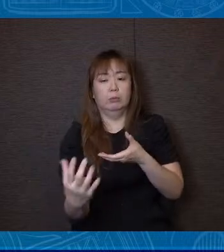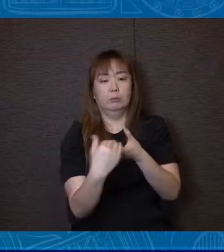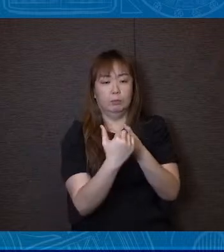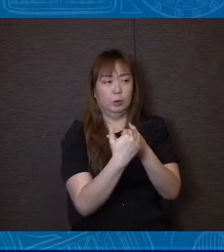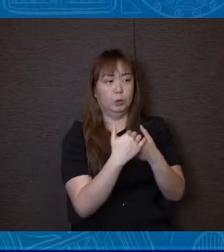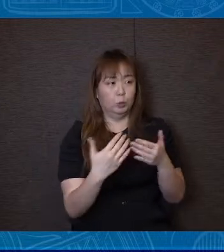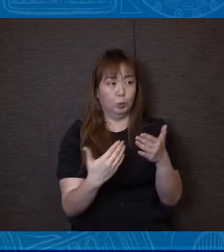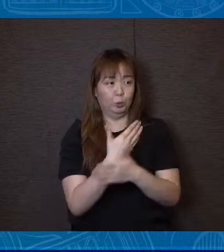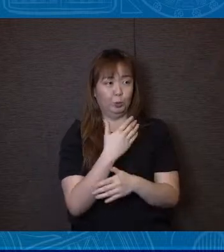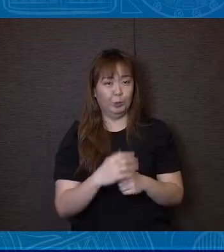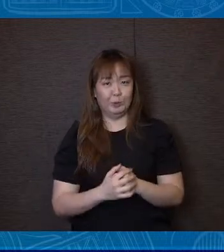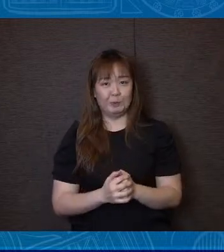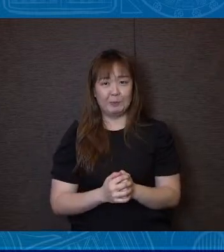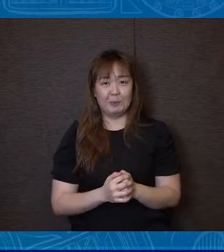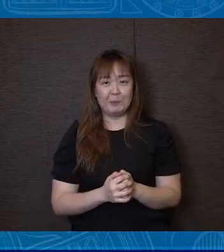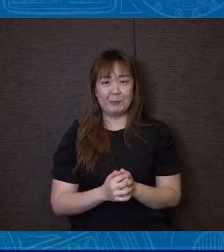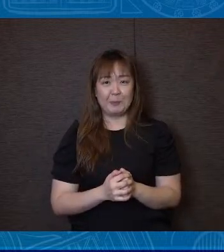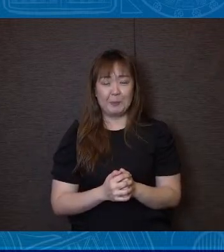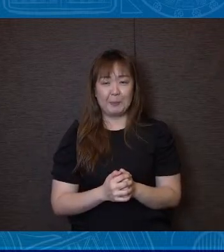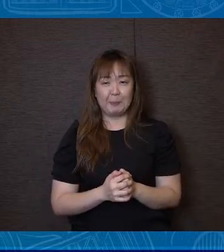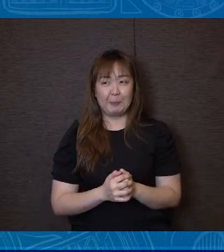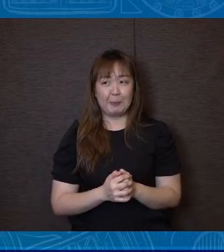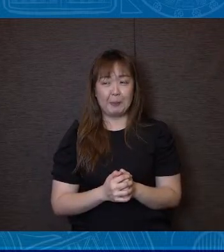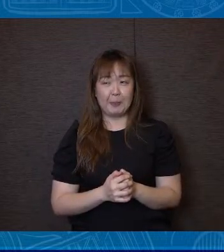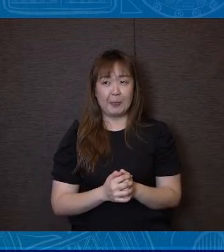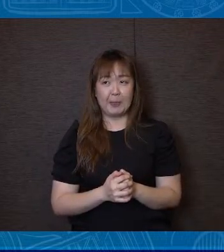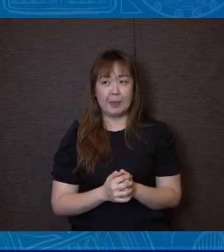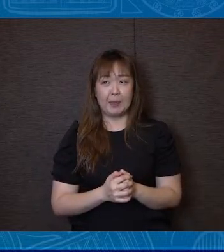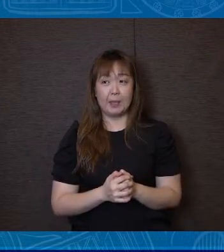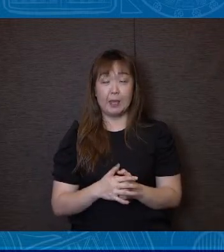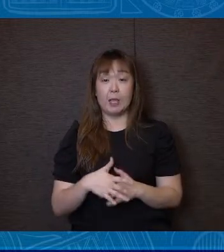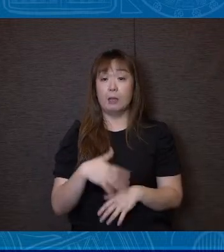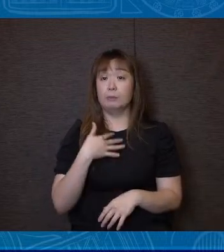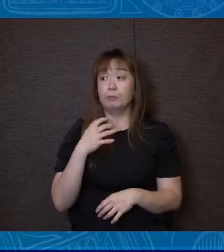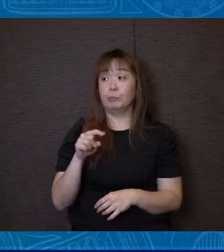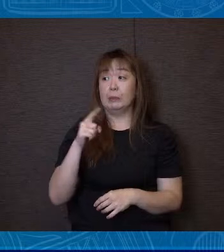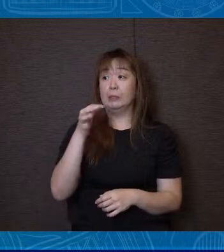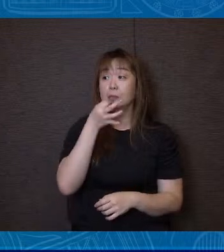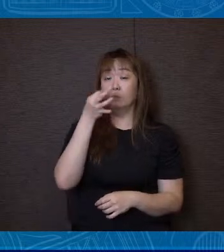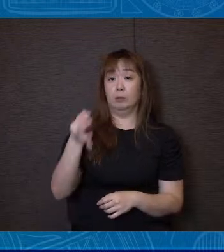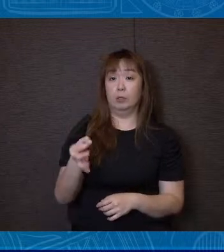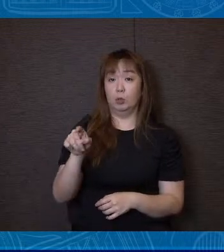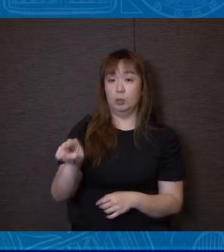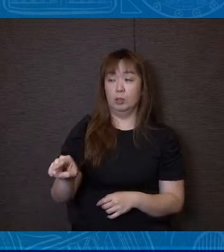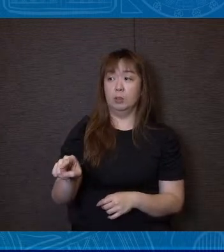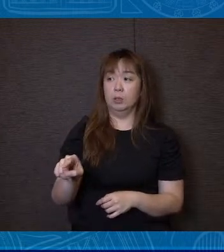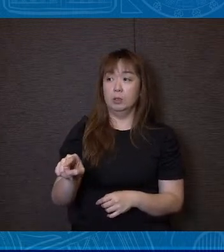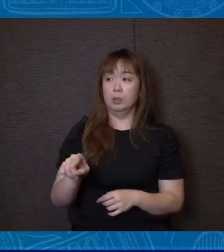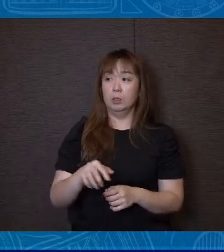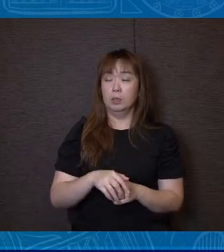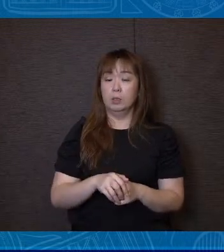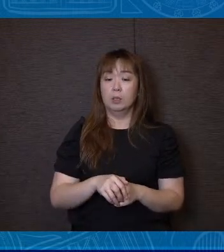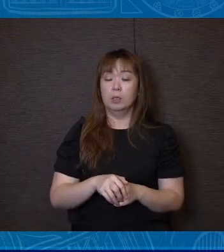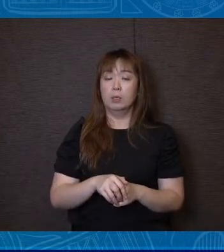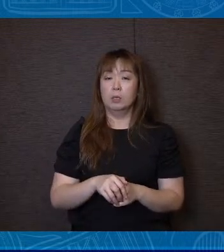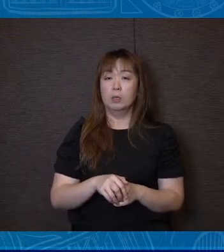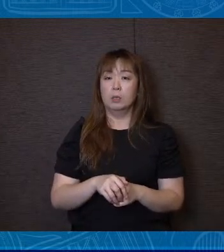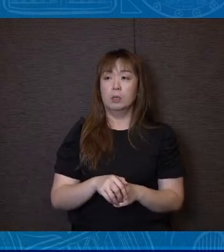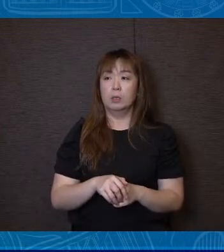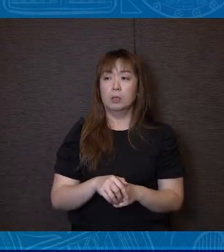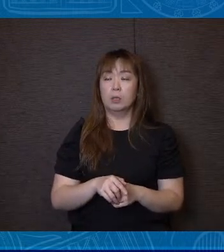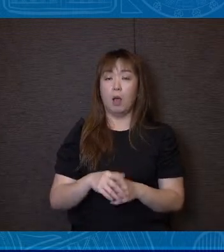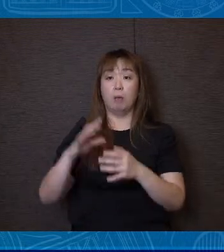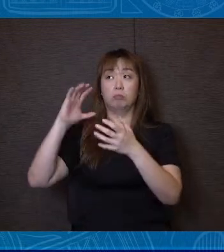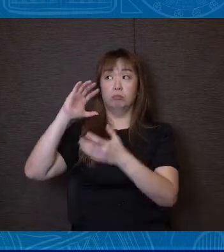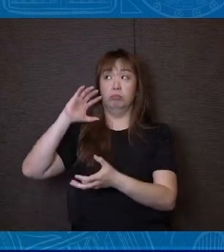much. My next question is to Emanuel Estrada. Very often, of course, when